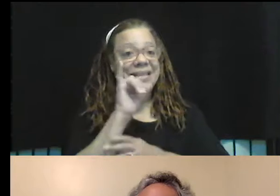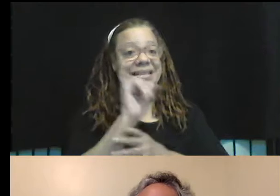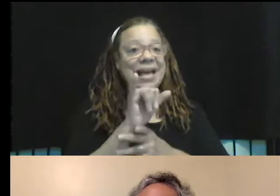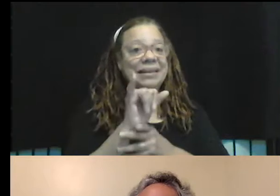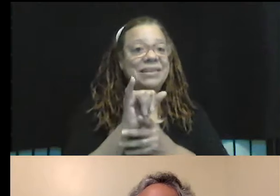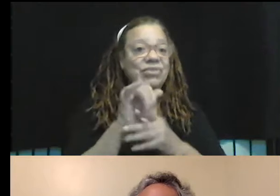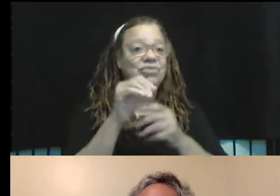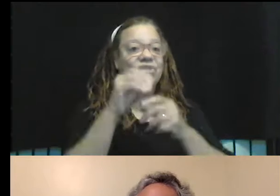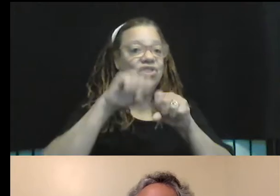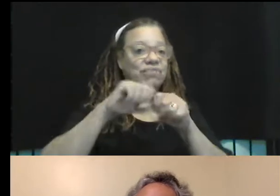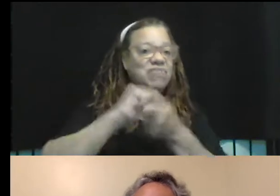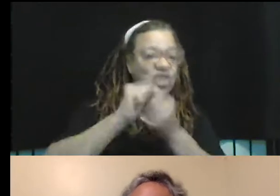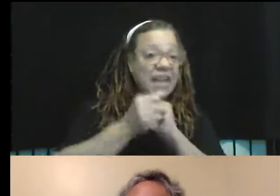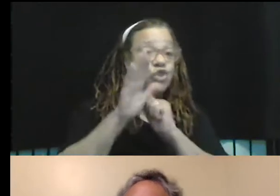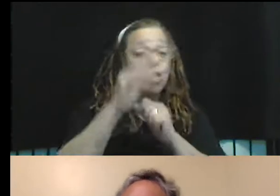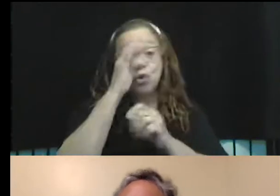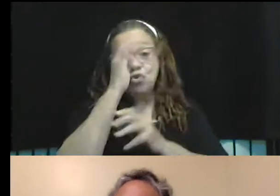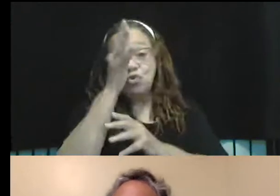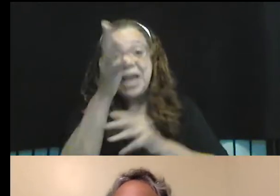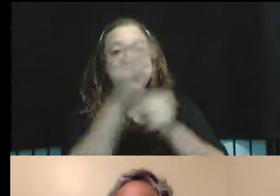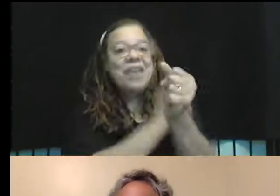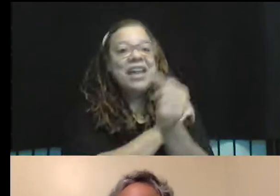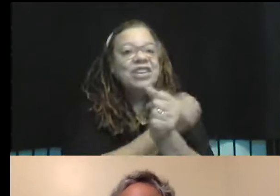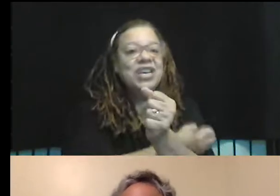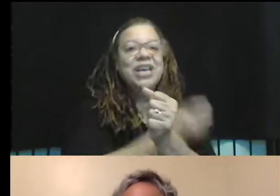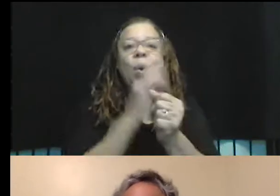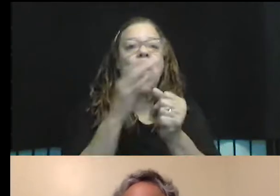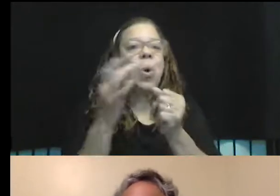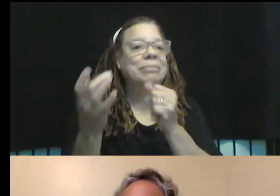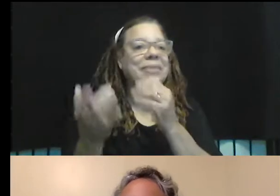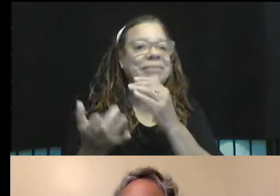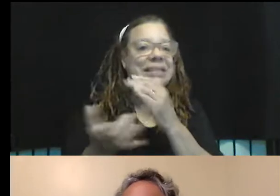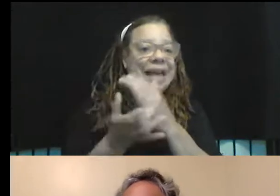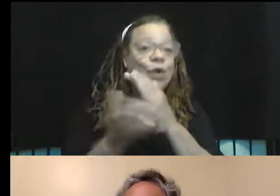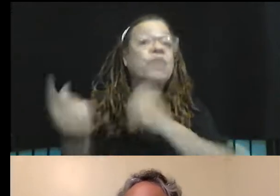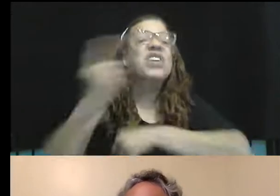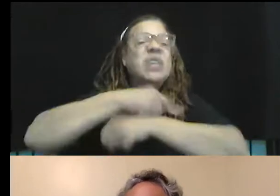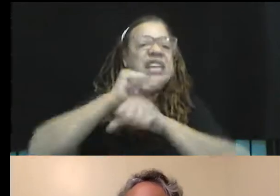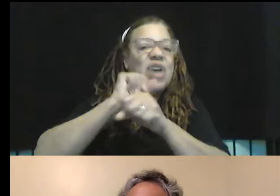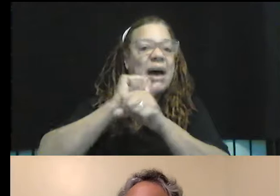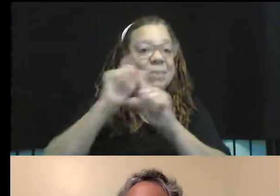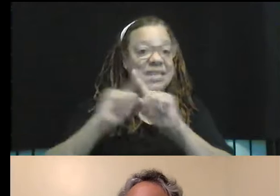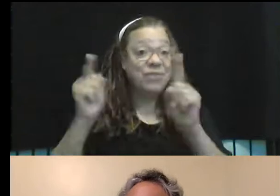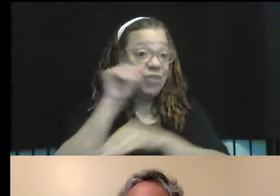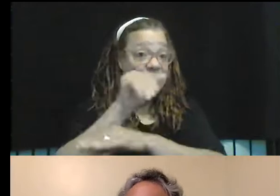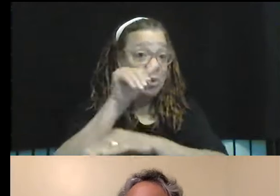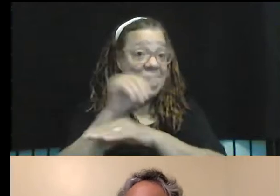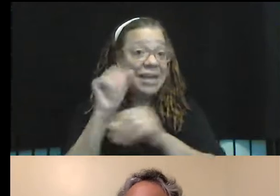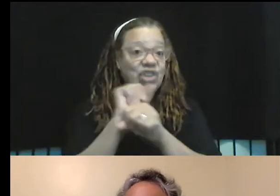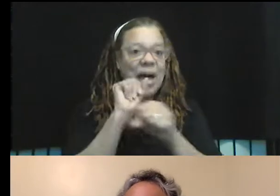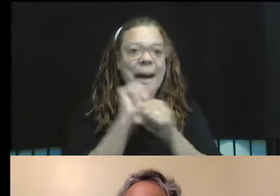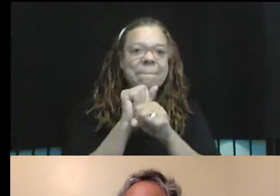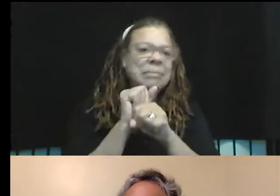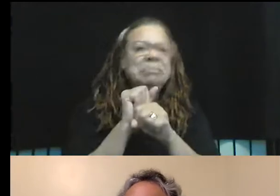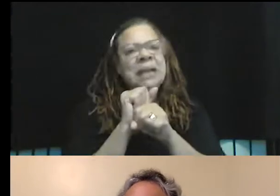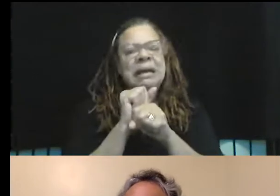creative energy, or is it so technical that it's just a whole different thing that doesn't drain your creativity at all? It